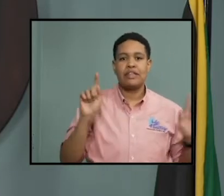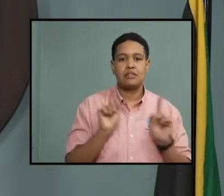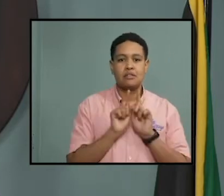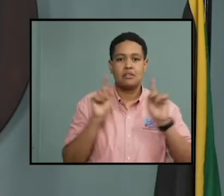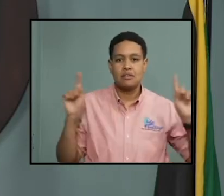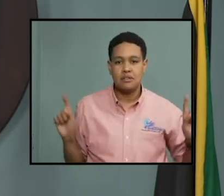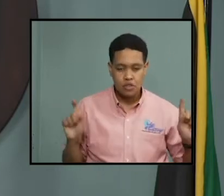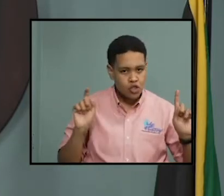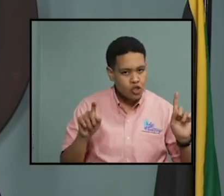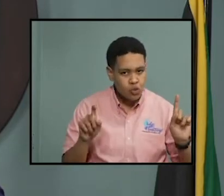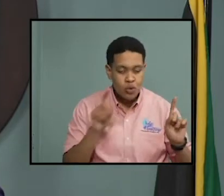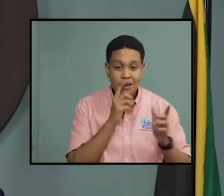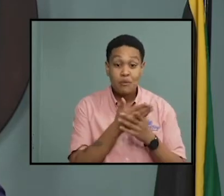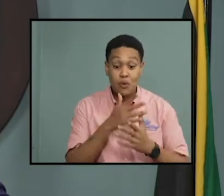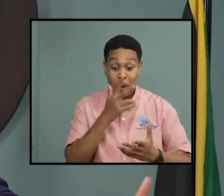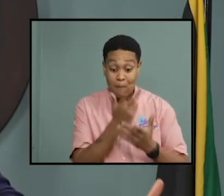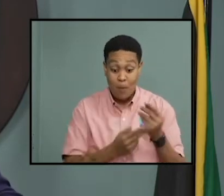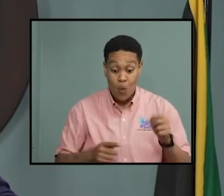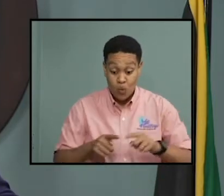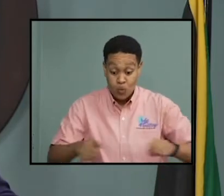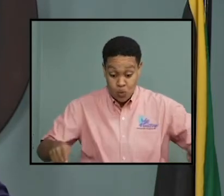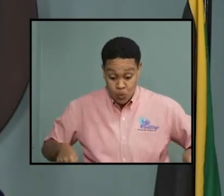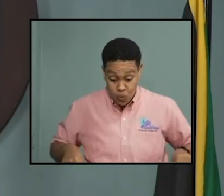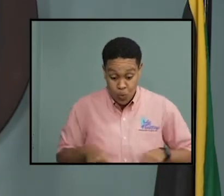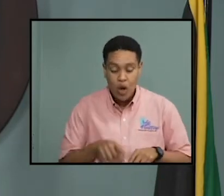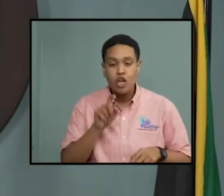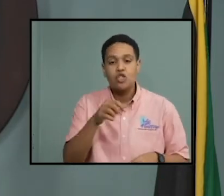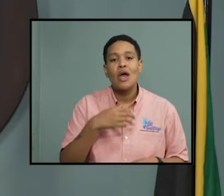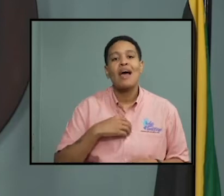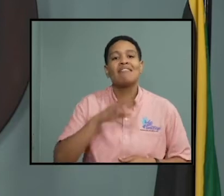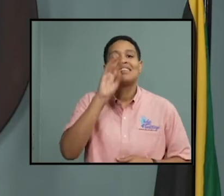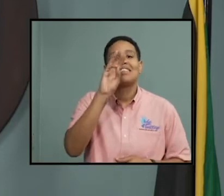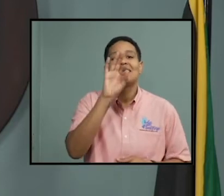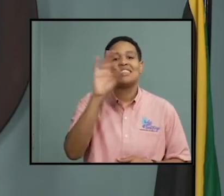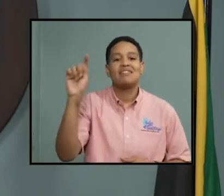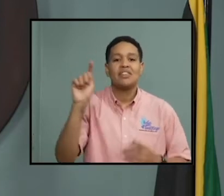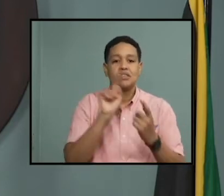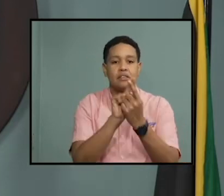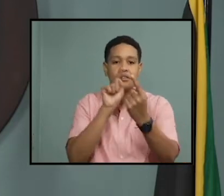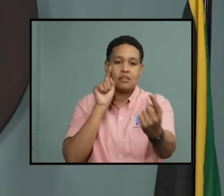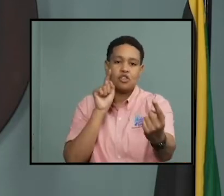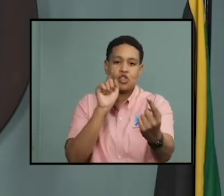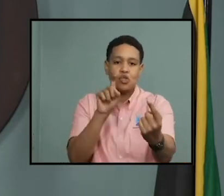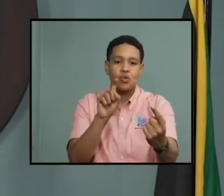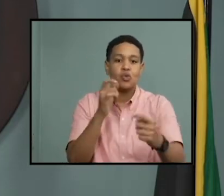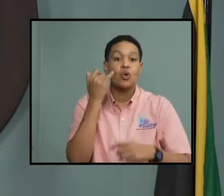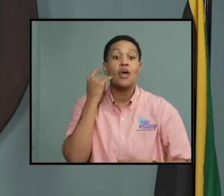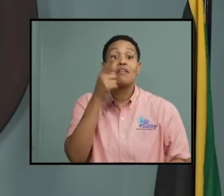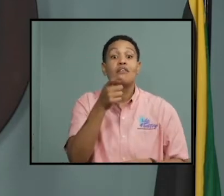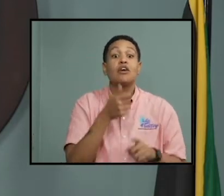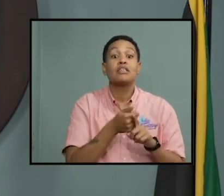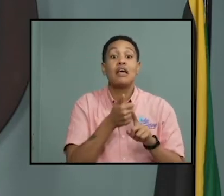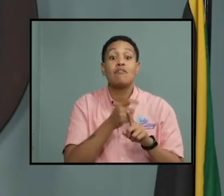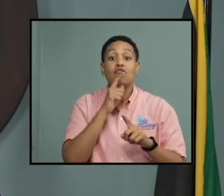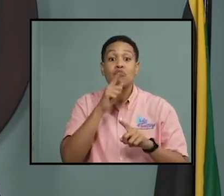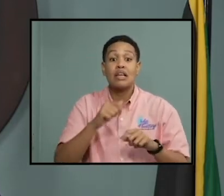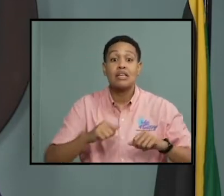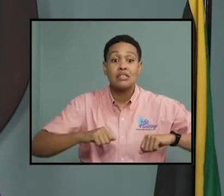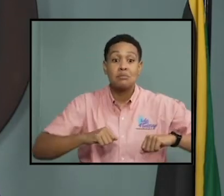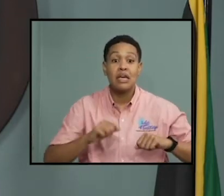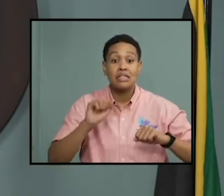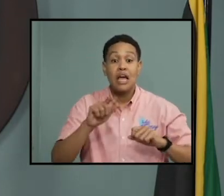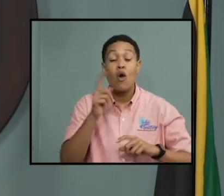squares. From the center, you should have your 6 feet apart. So if your space can